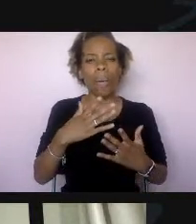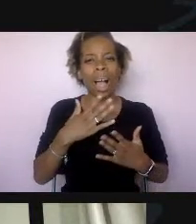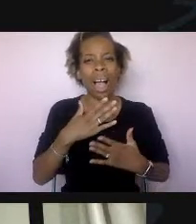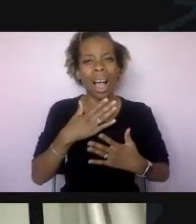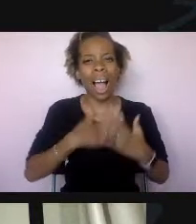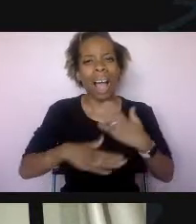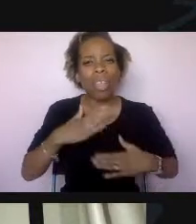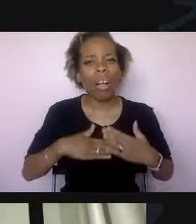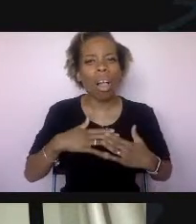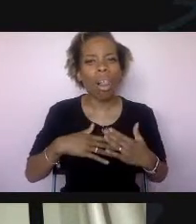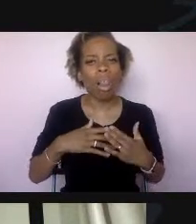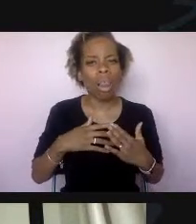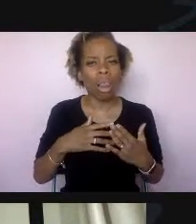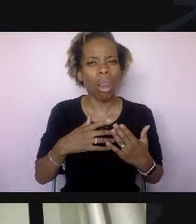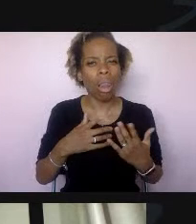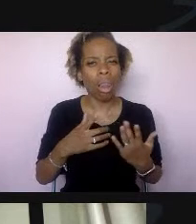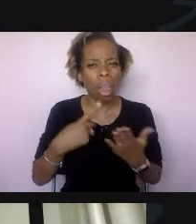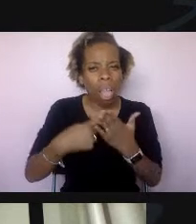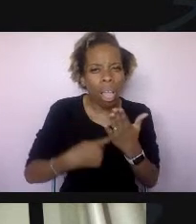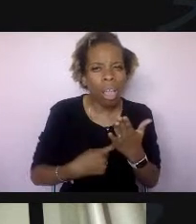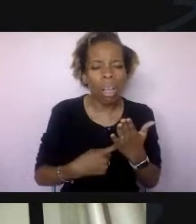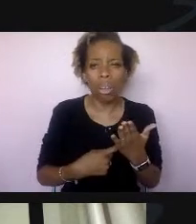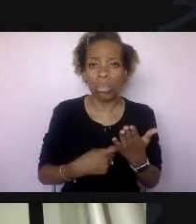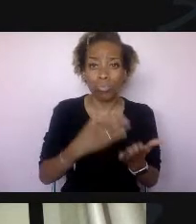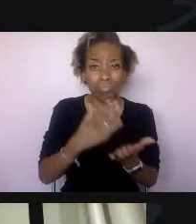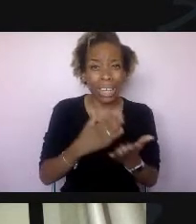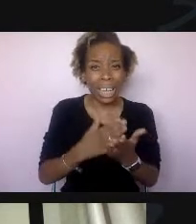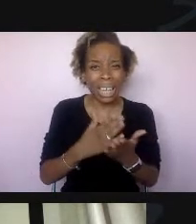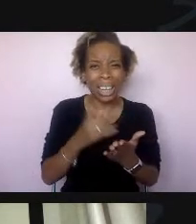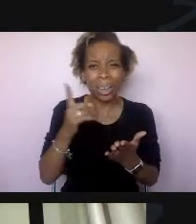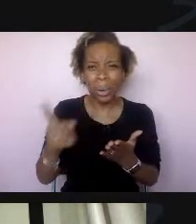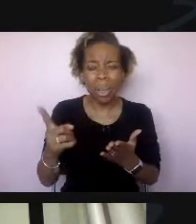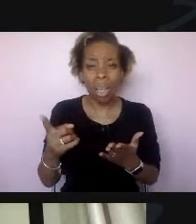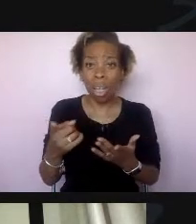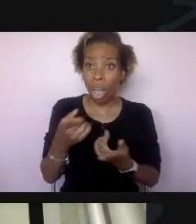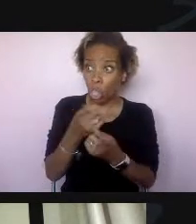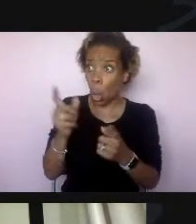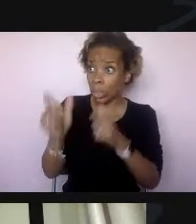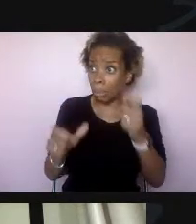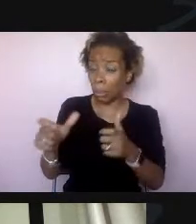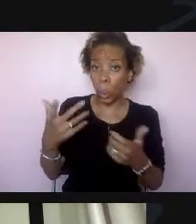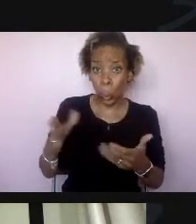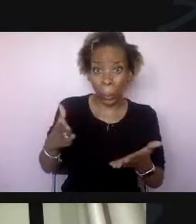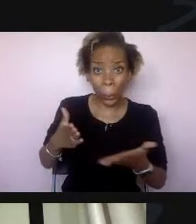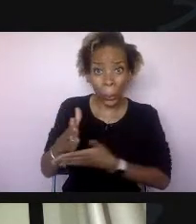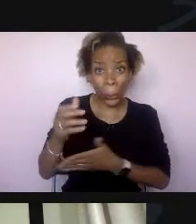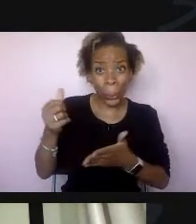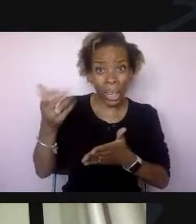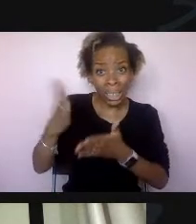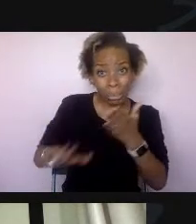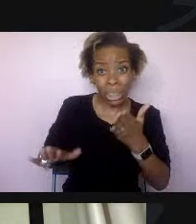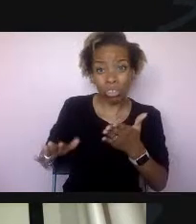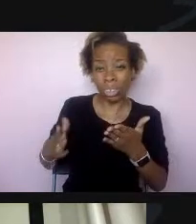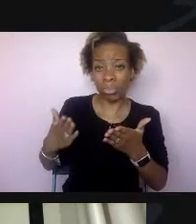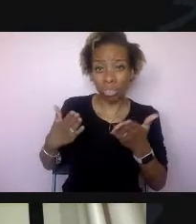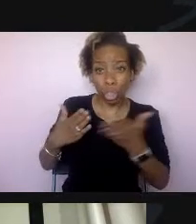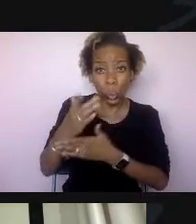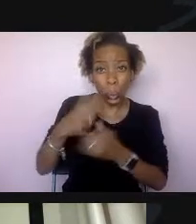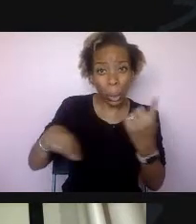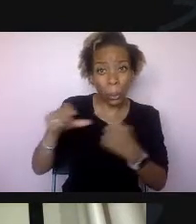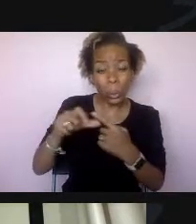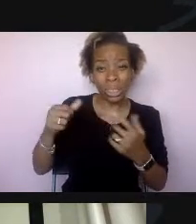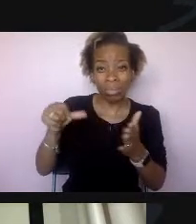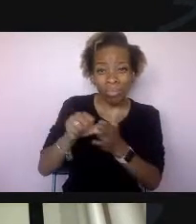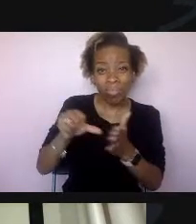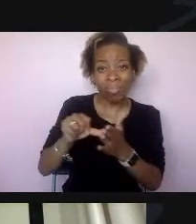they involve people which are actually involved or had experience of what's happening in their communities around COVID-19. I